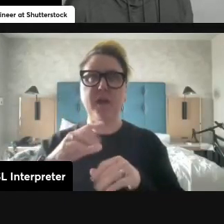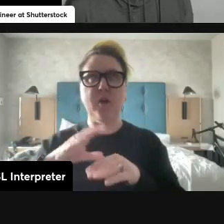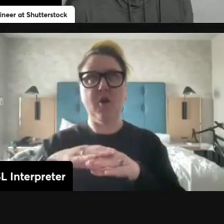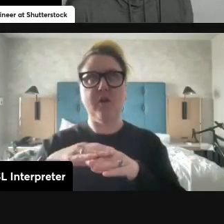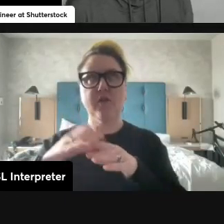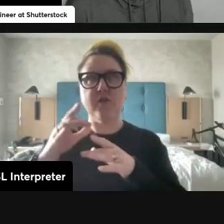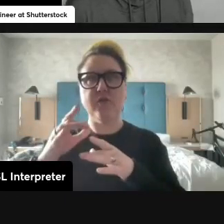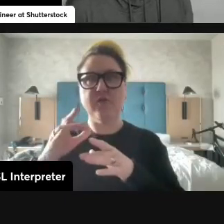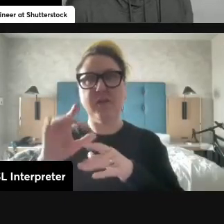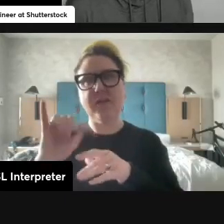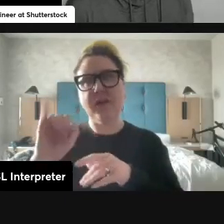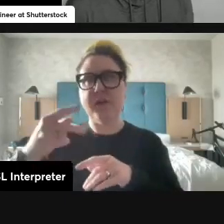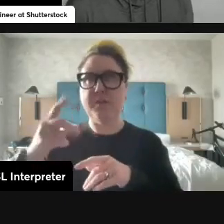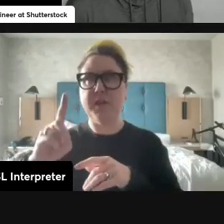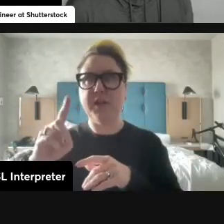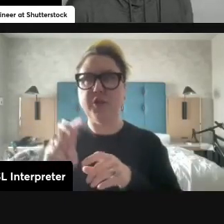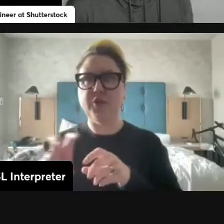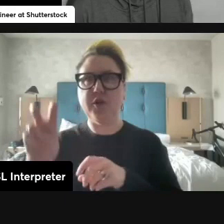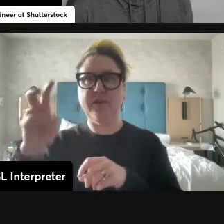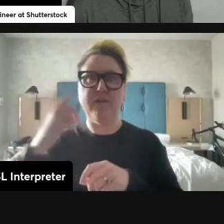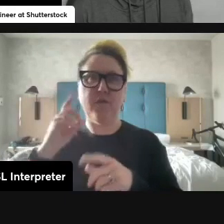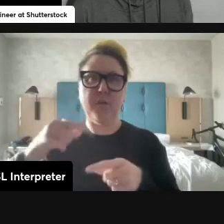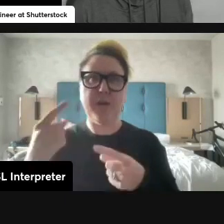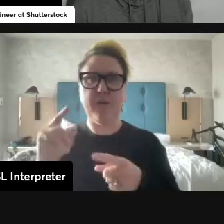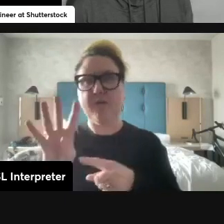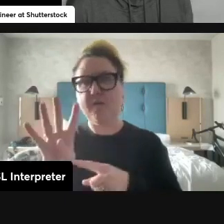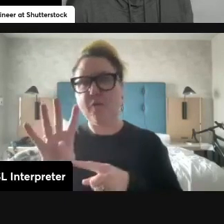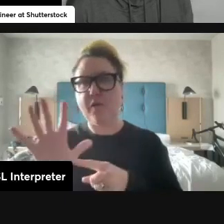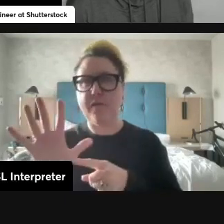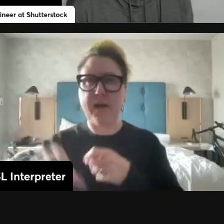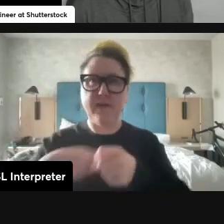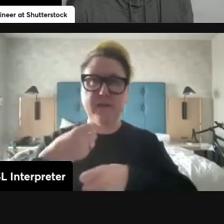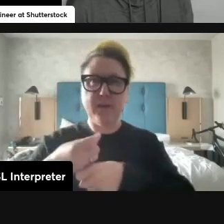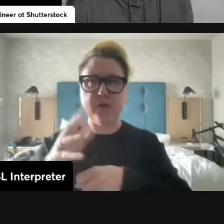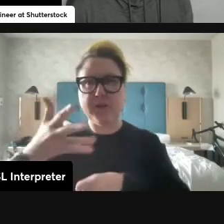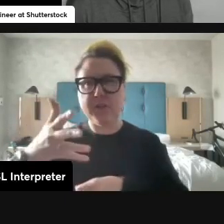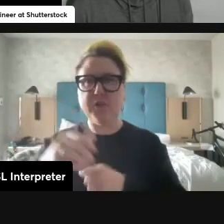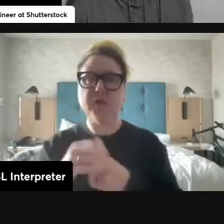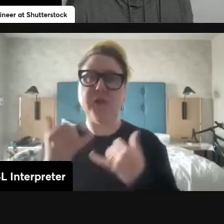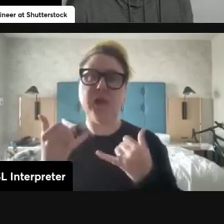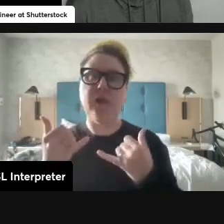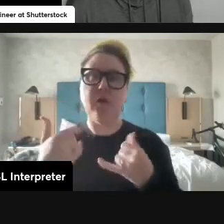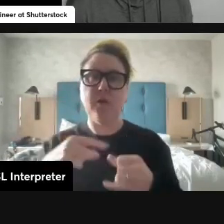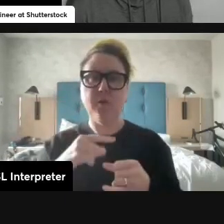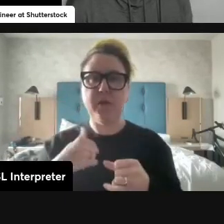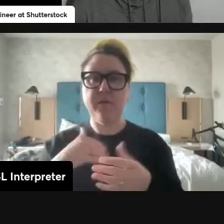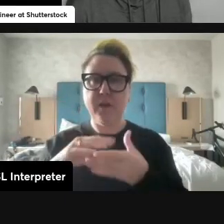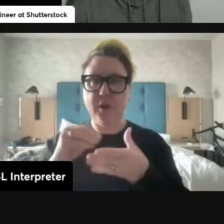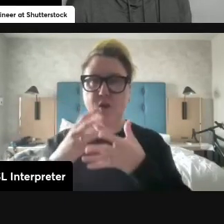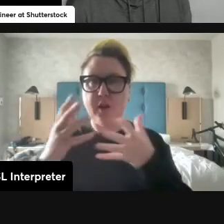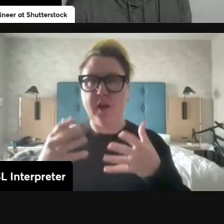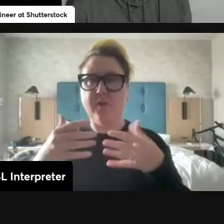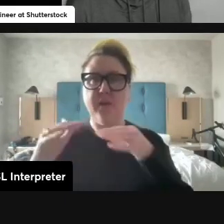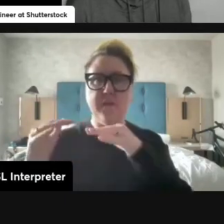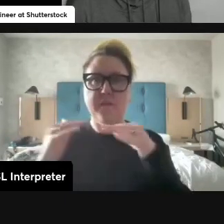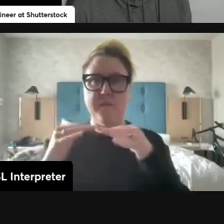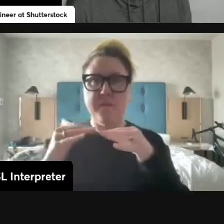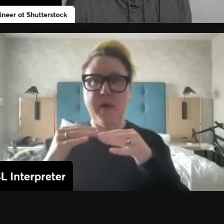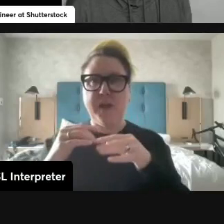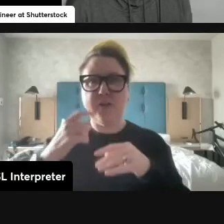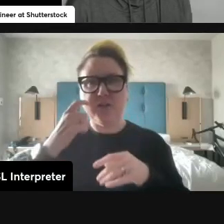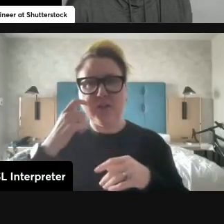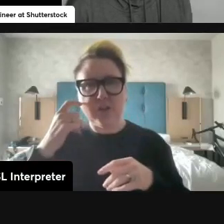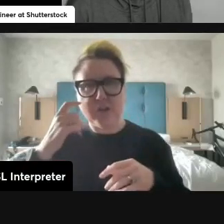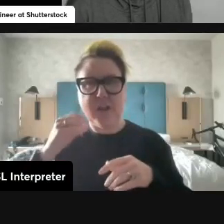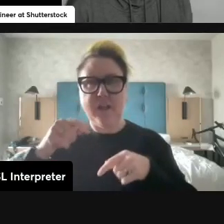for coming up on 4 or 5 years now. We've learned a lot. We have all the battle scars and the limping to go with